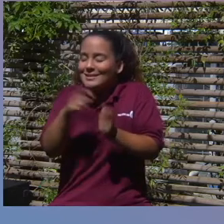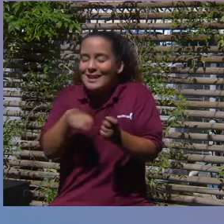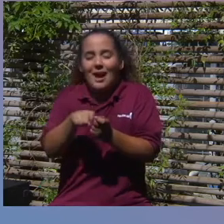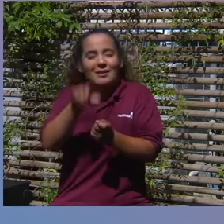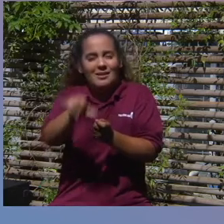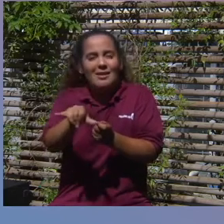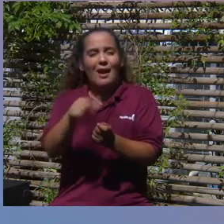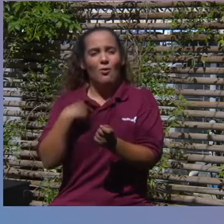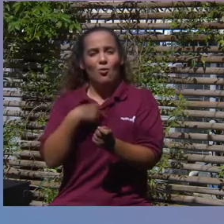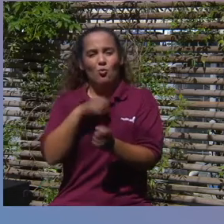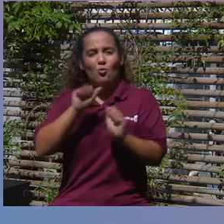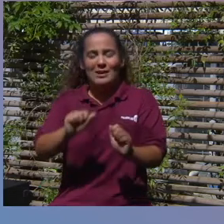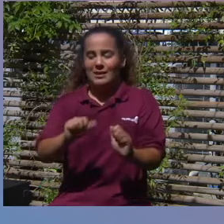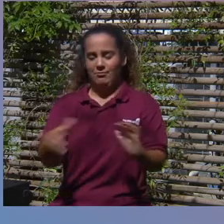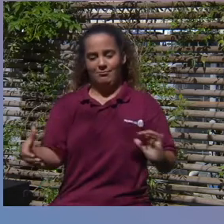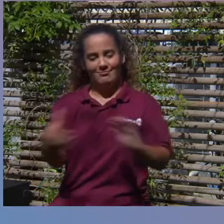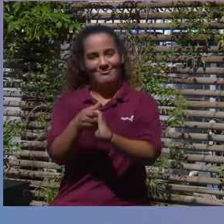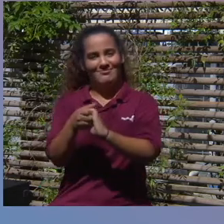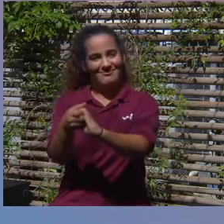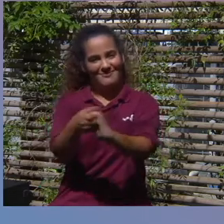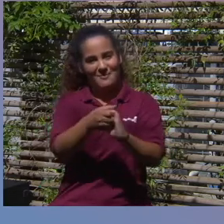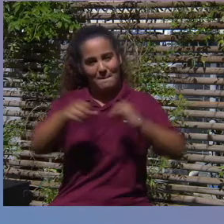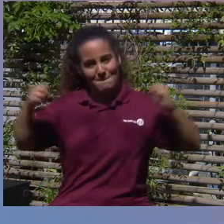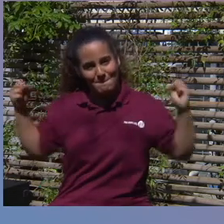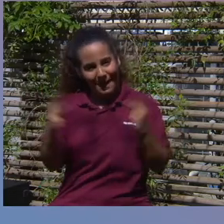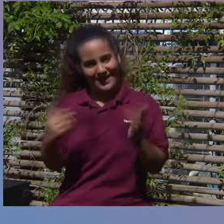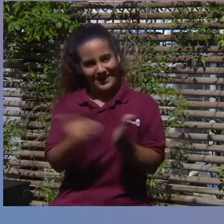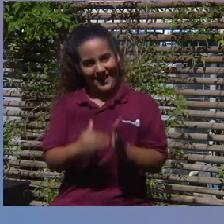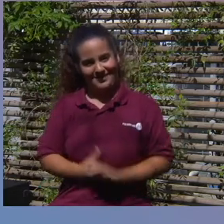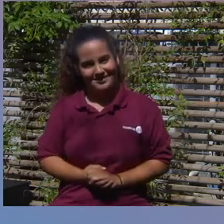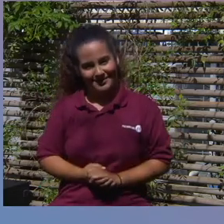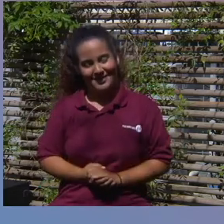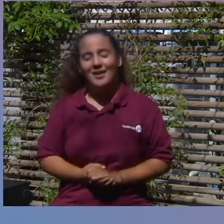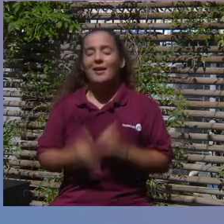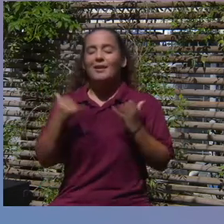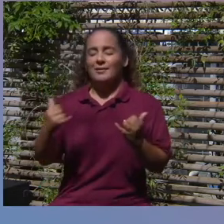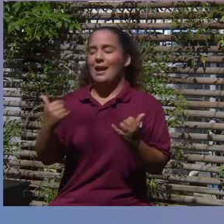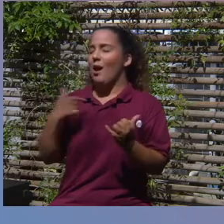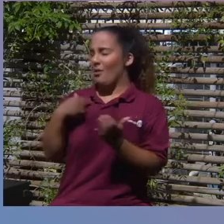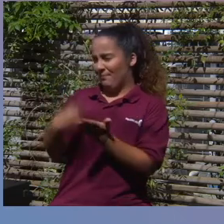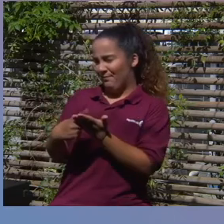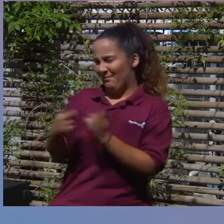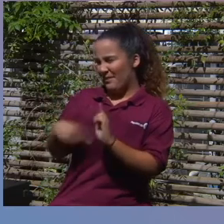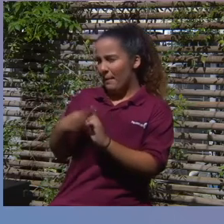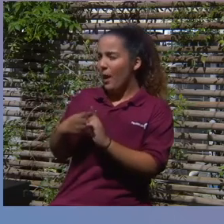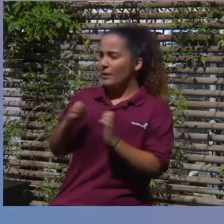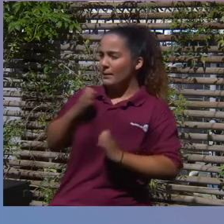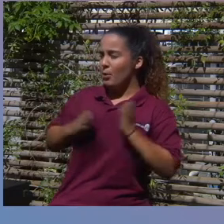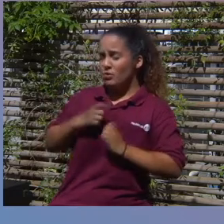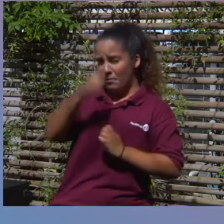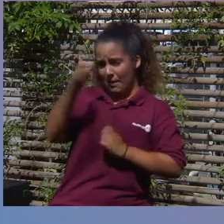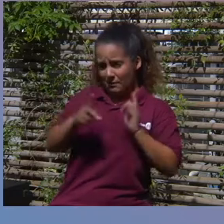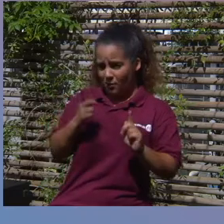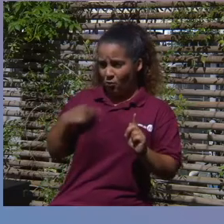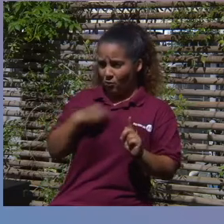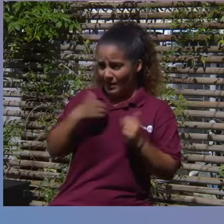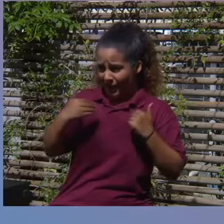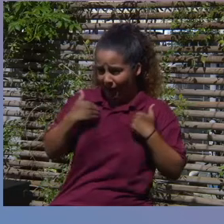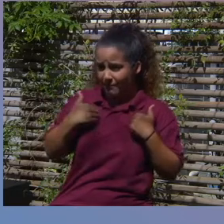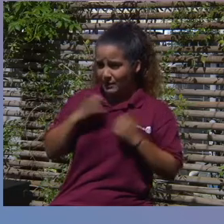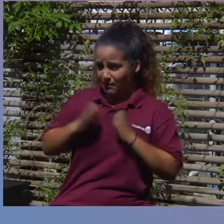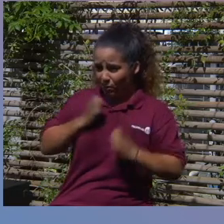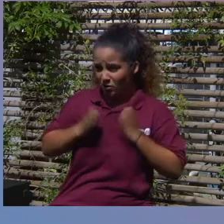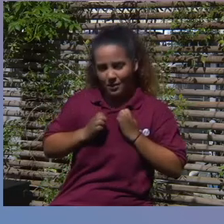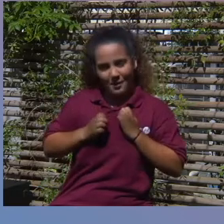bring us back towards that. Can bring us back to it. And I think about emotion, right? Black people, we got all the emotions, but